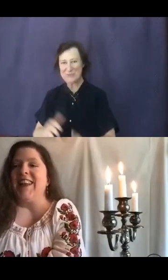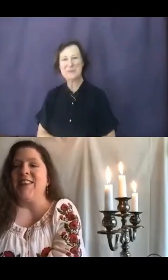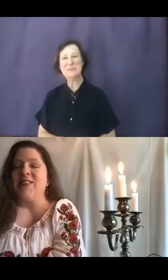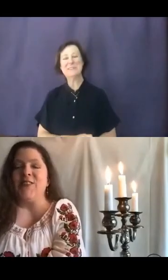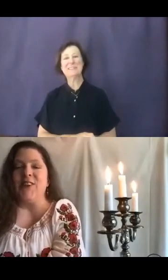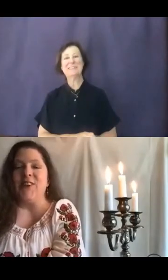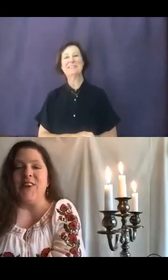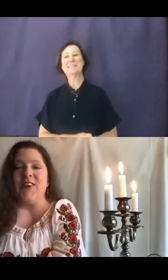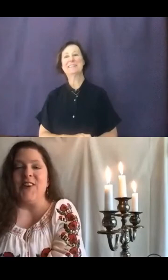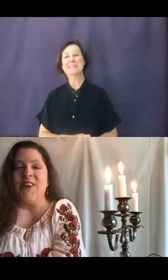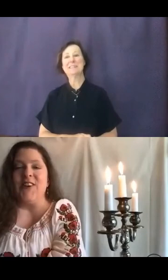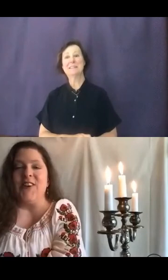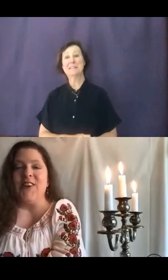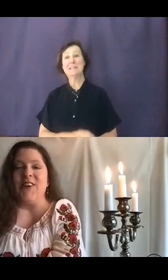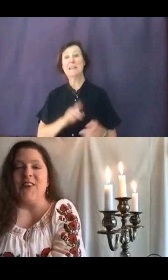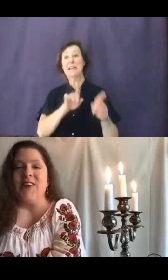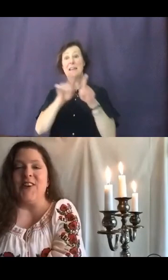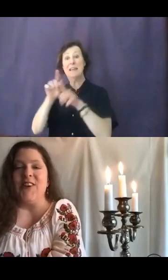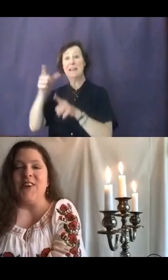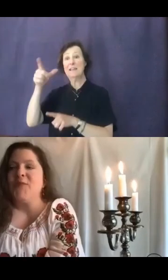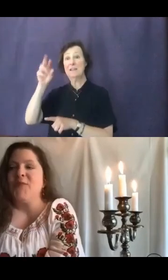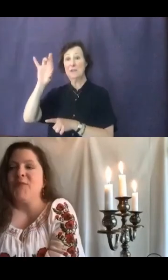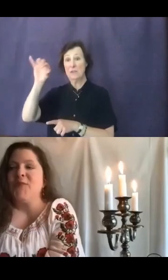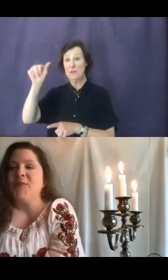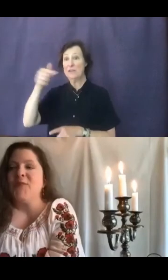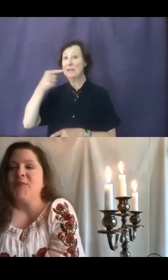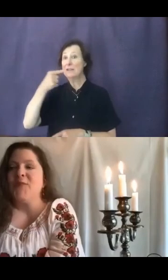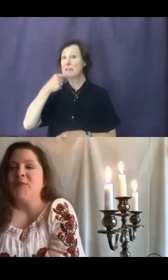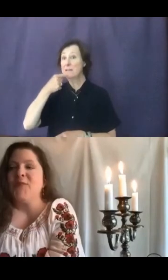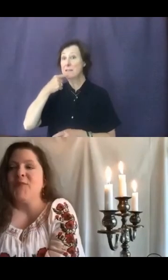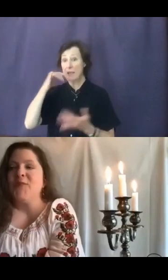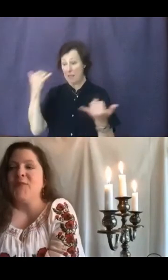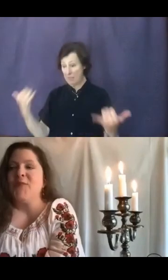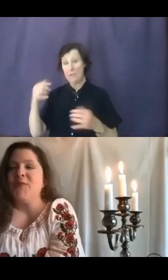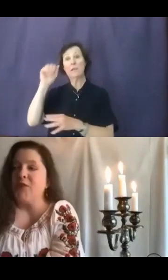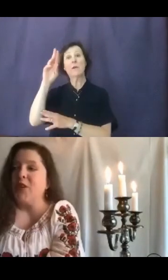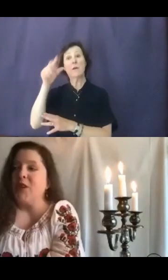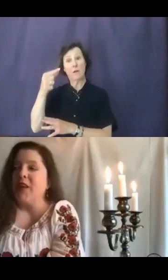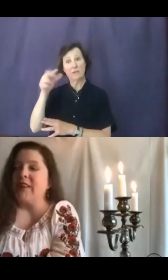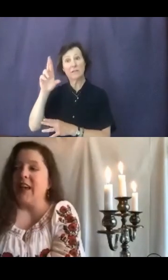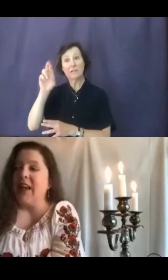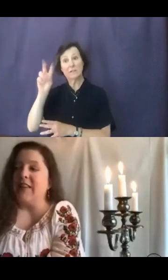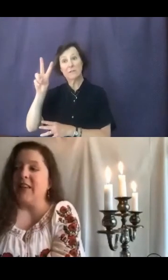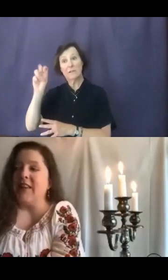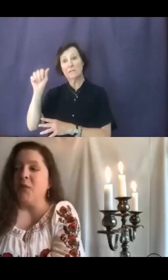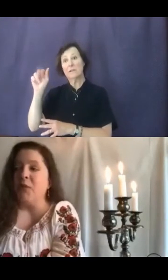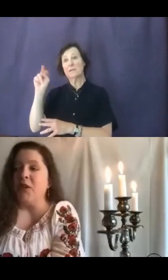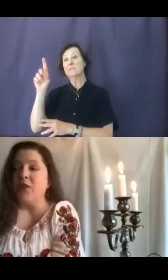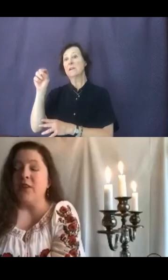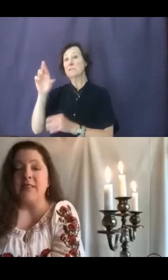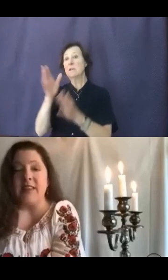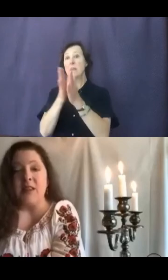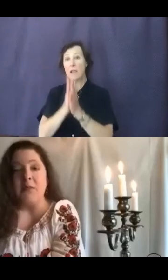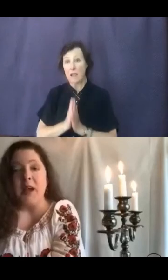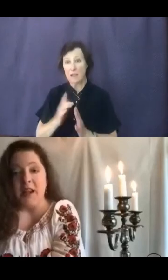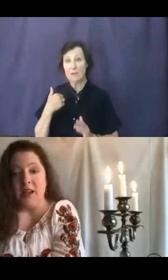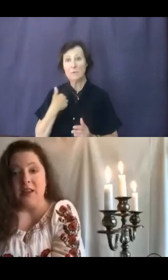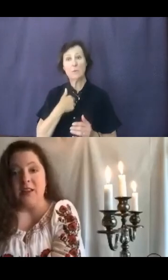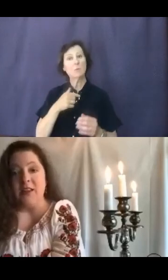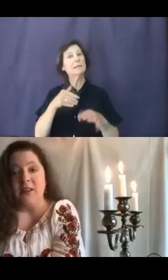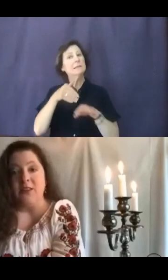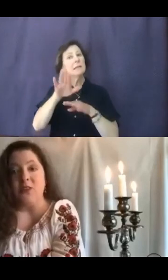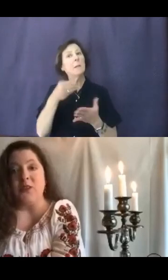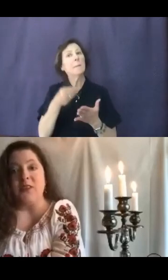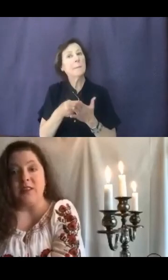And as Gloria said, this August, Reverend Shondor is asking that we just send